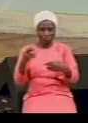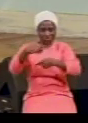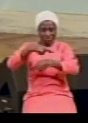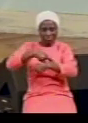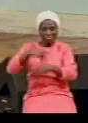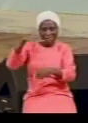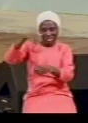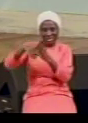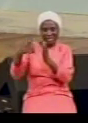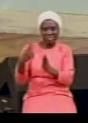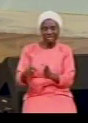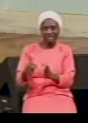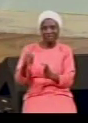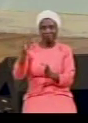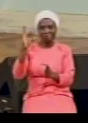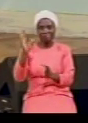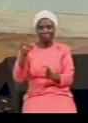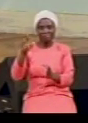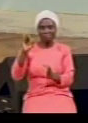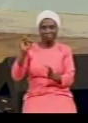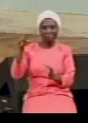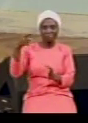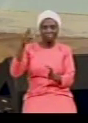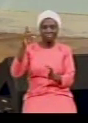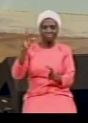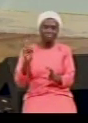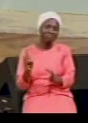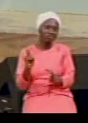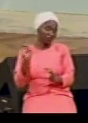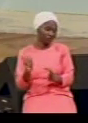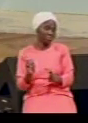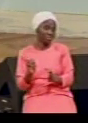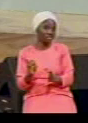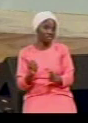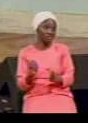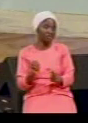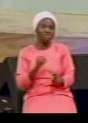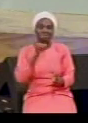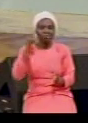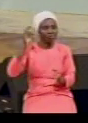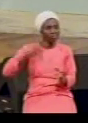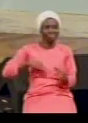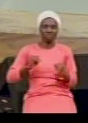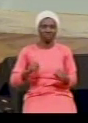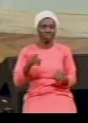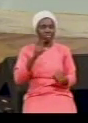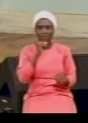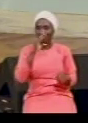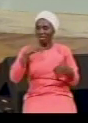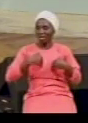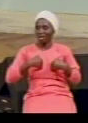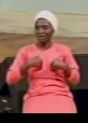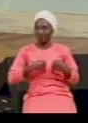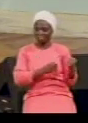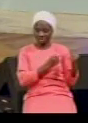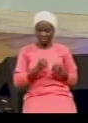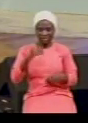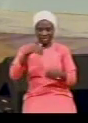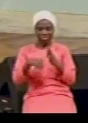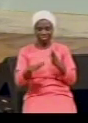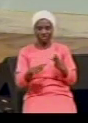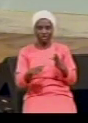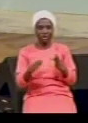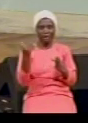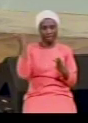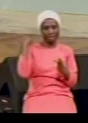not edible. It's not useful. It's not profitable. You will not have strength in your backbone without courage.